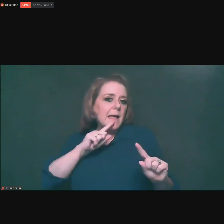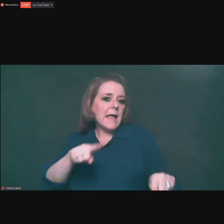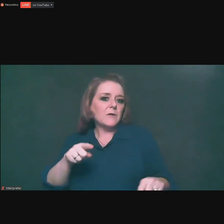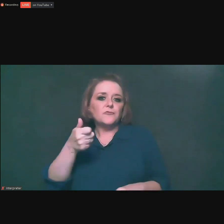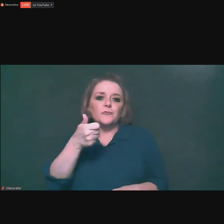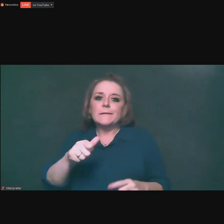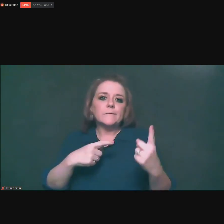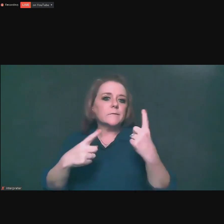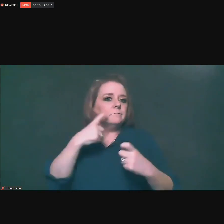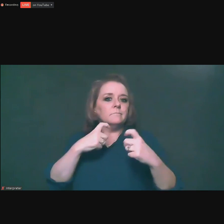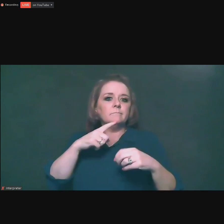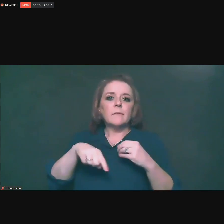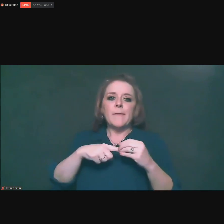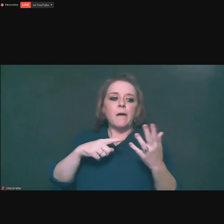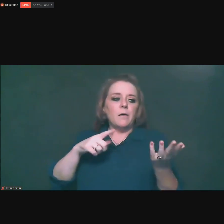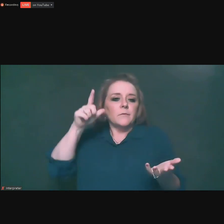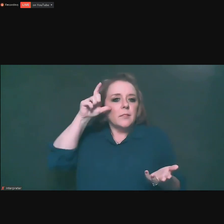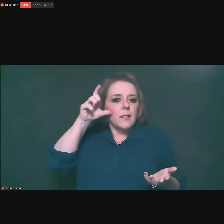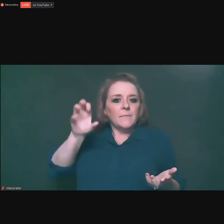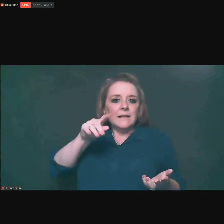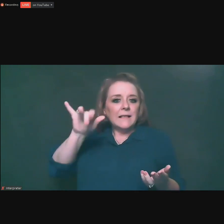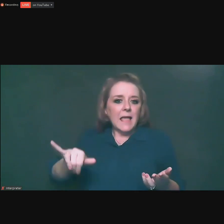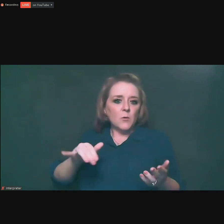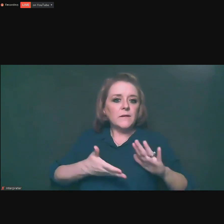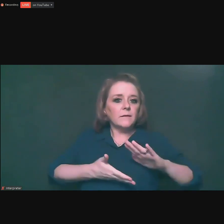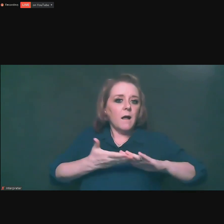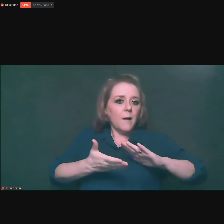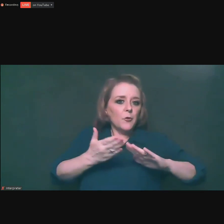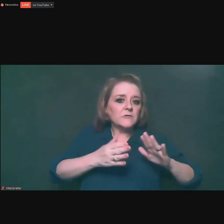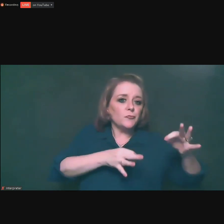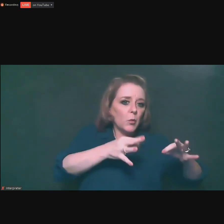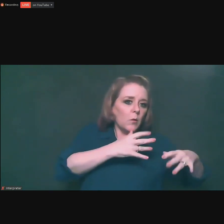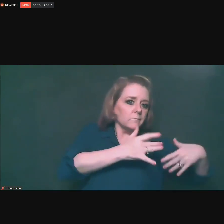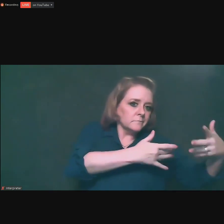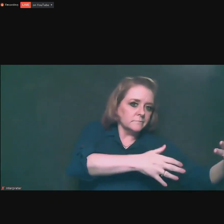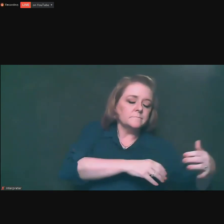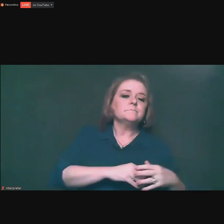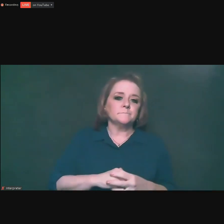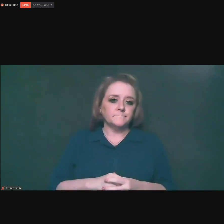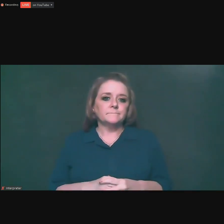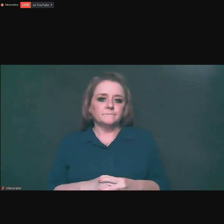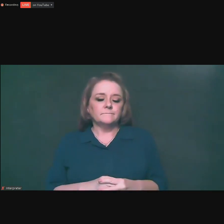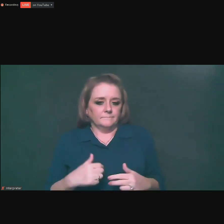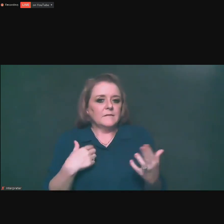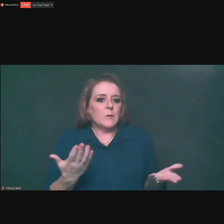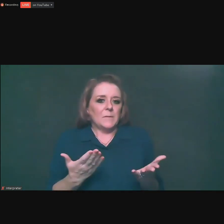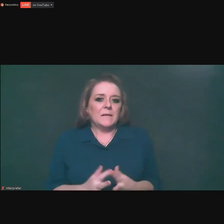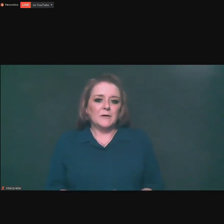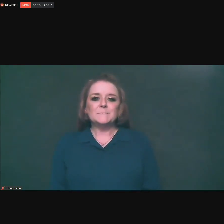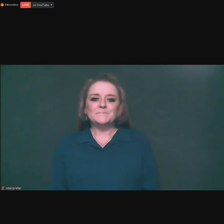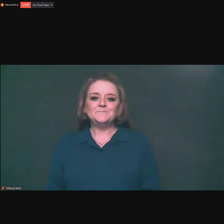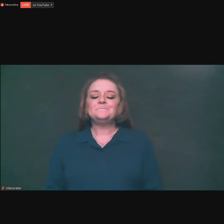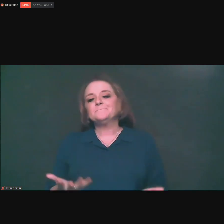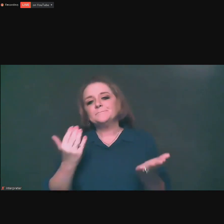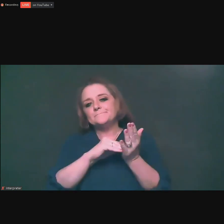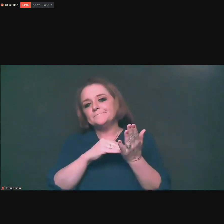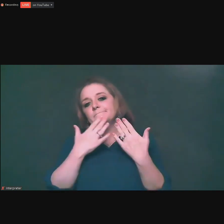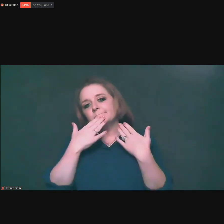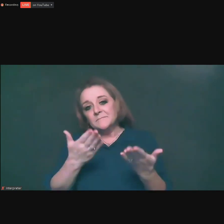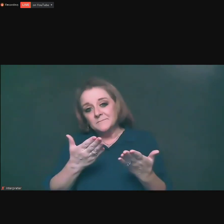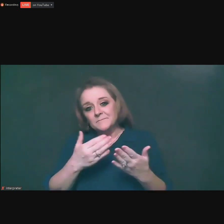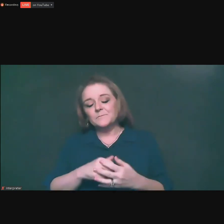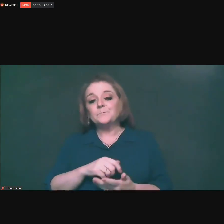have about Lubbock County operations going forward over the next few weeks. So again, thank you very